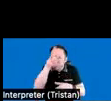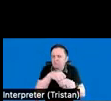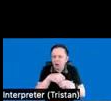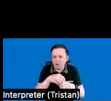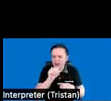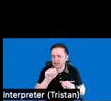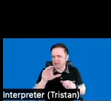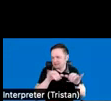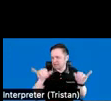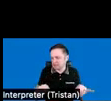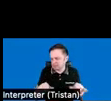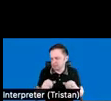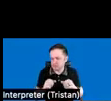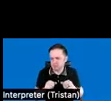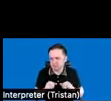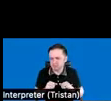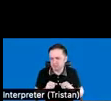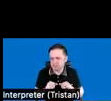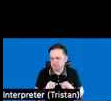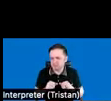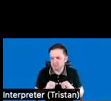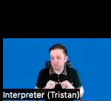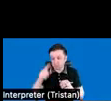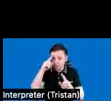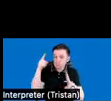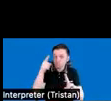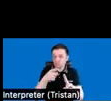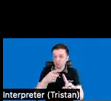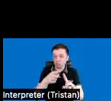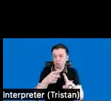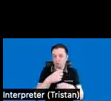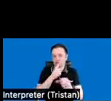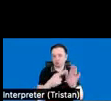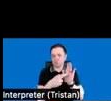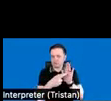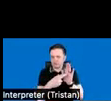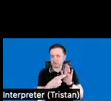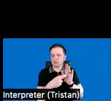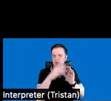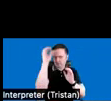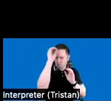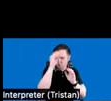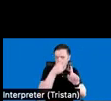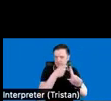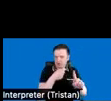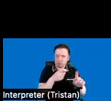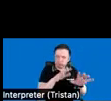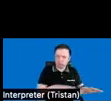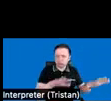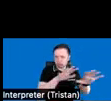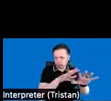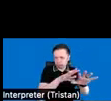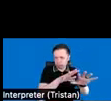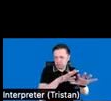AAC systems and their setup. Our goal was to have representation and voice from all the provinces included, as well as two